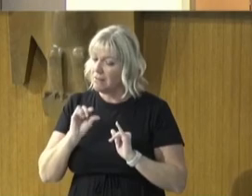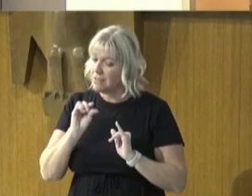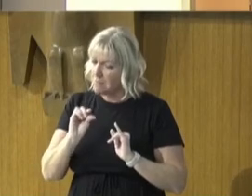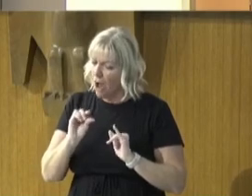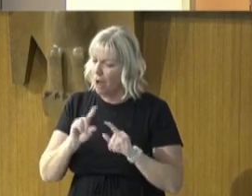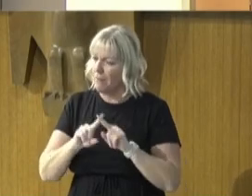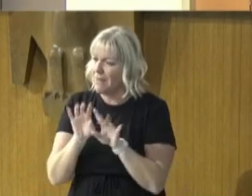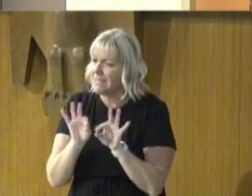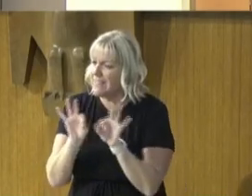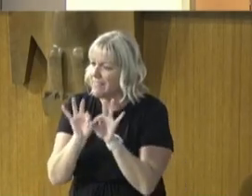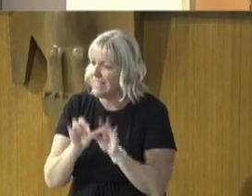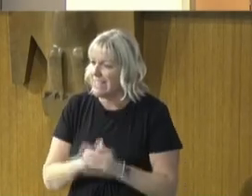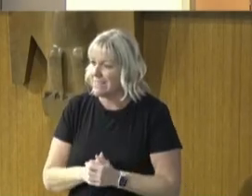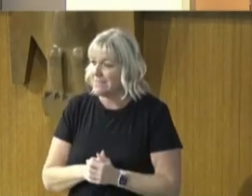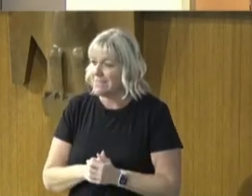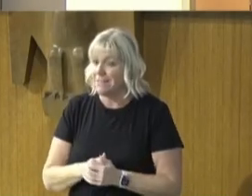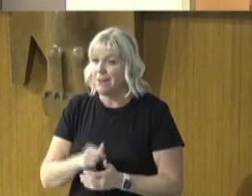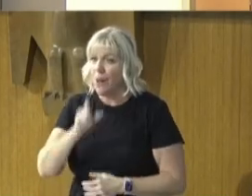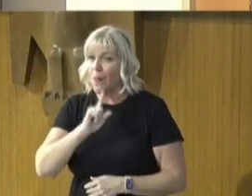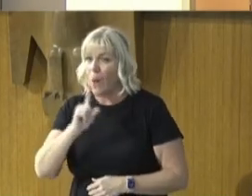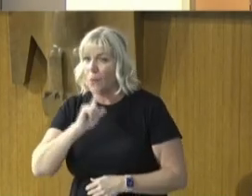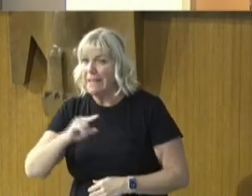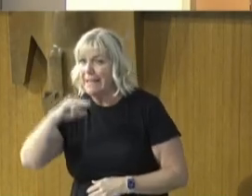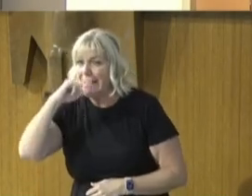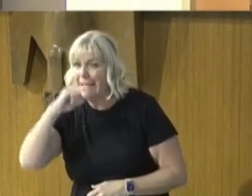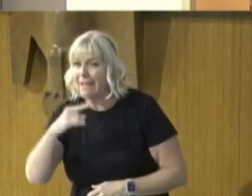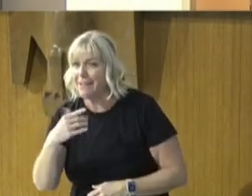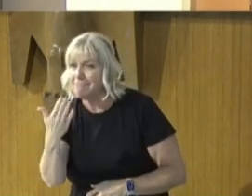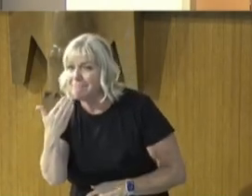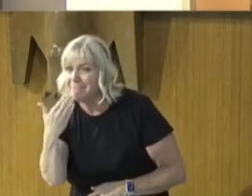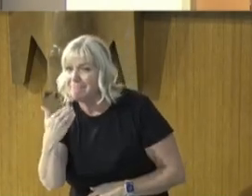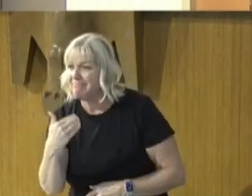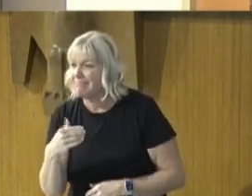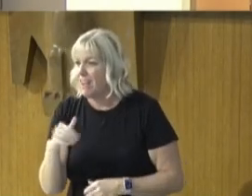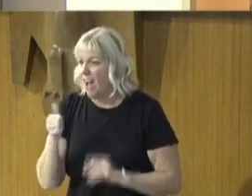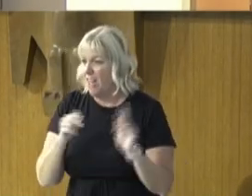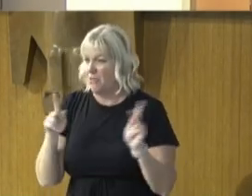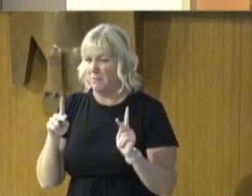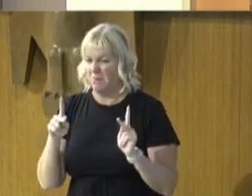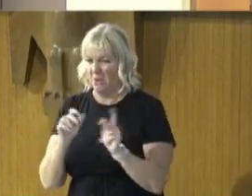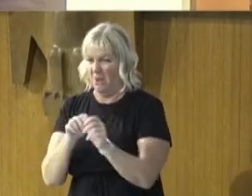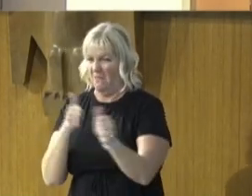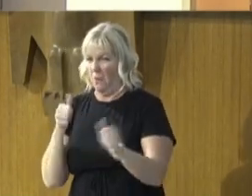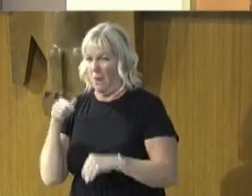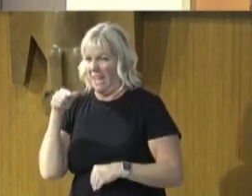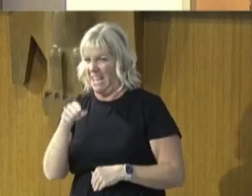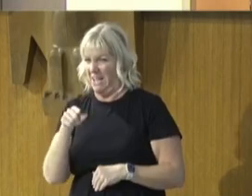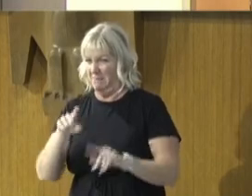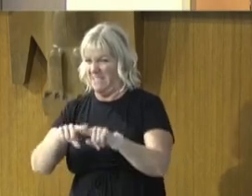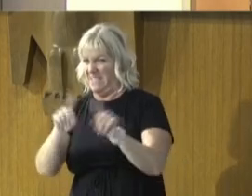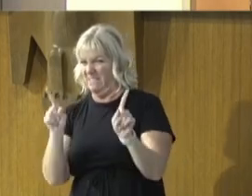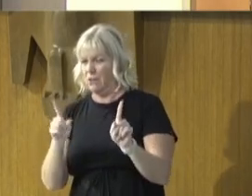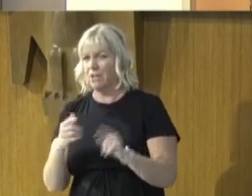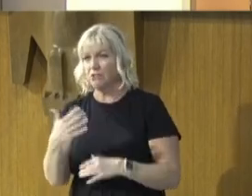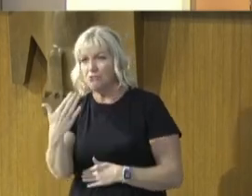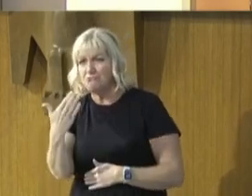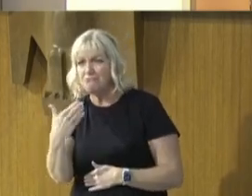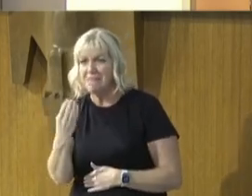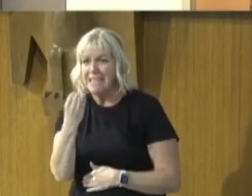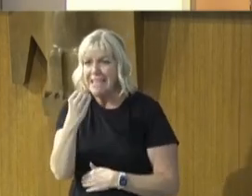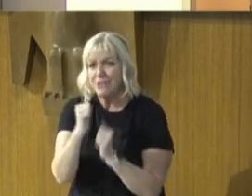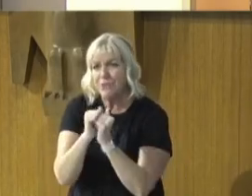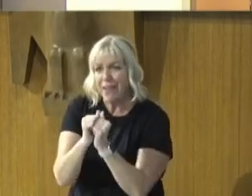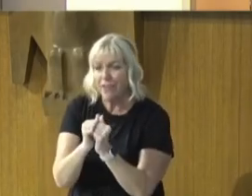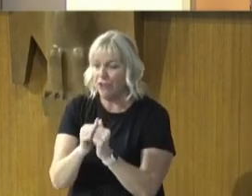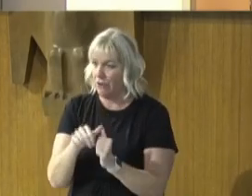Every time you invite that lonely kid to hang out with you, the one who everyone else avoids because they're different in some way, you are